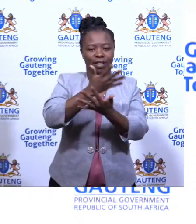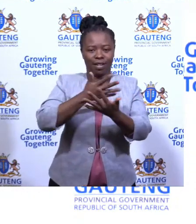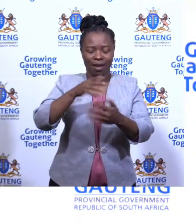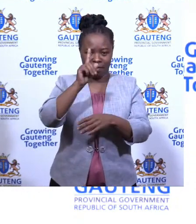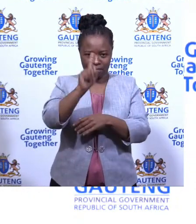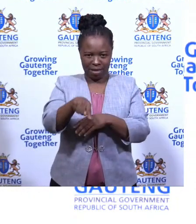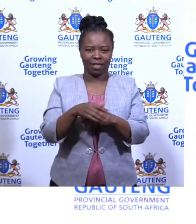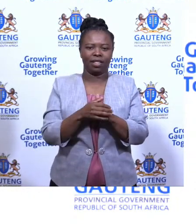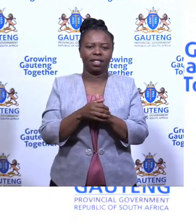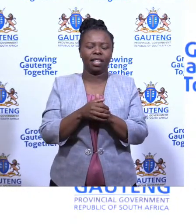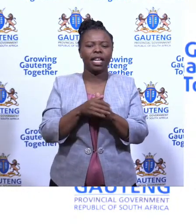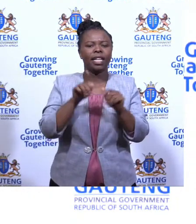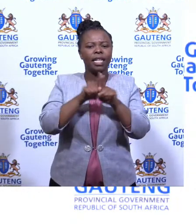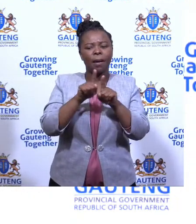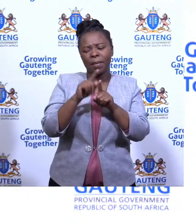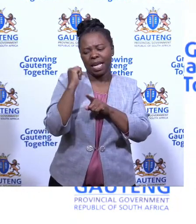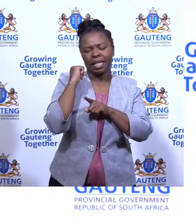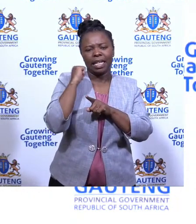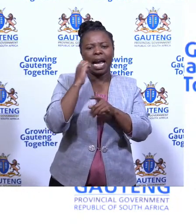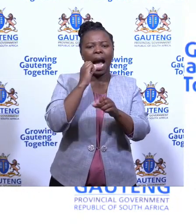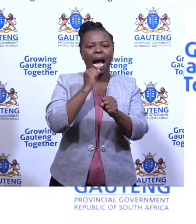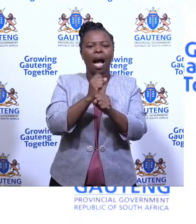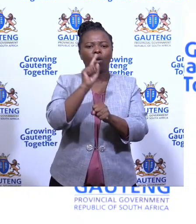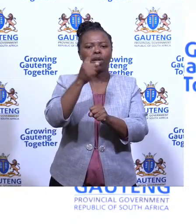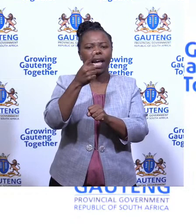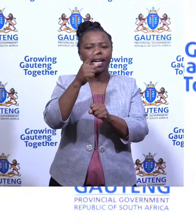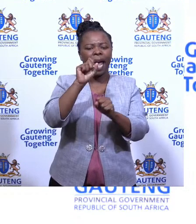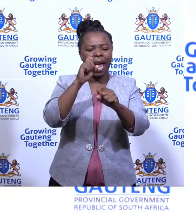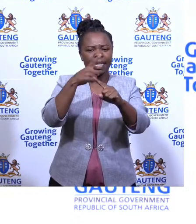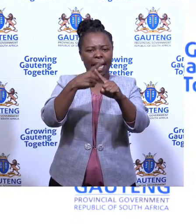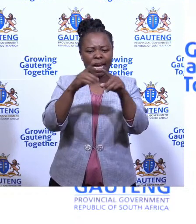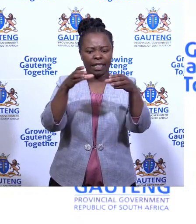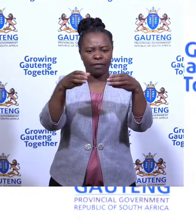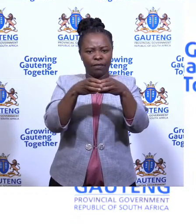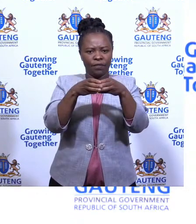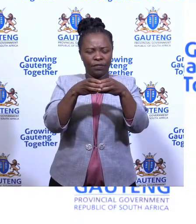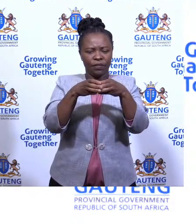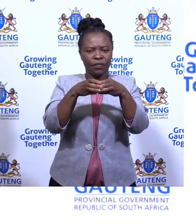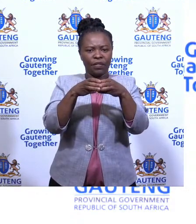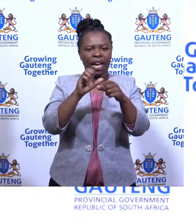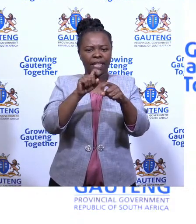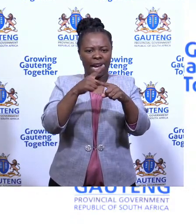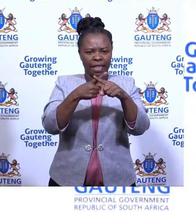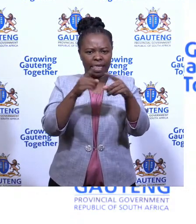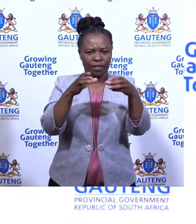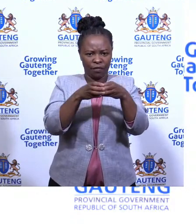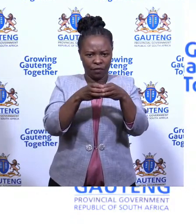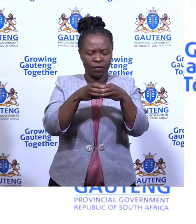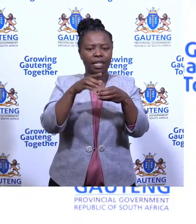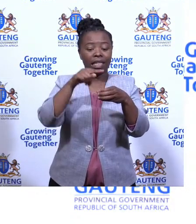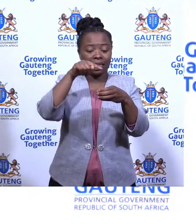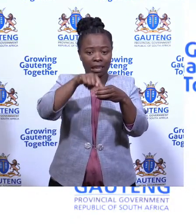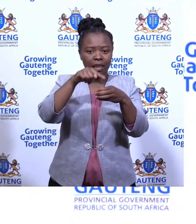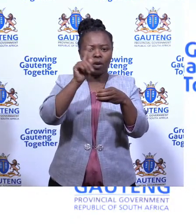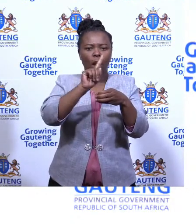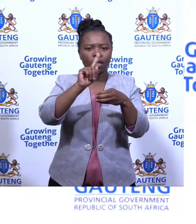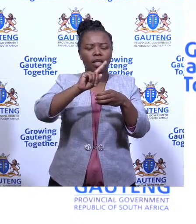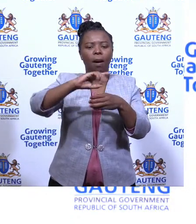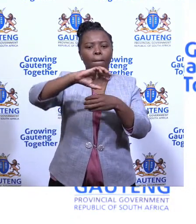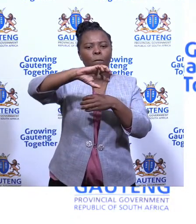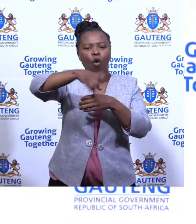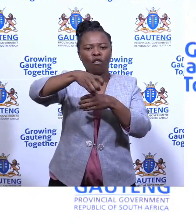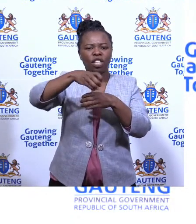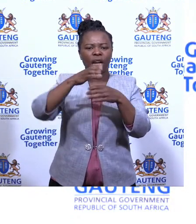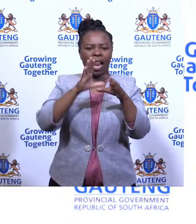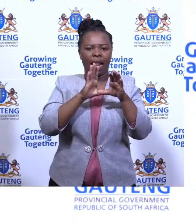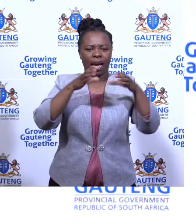the Gauteng Executive Council, that is otherwise known as the Provincial Cabinet.